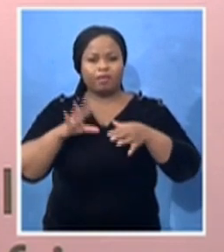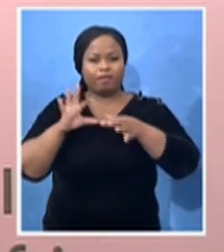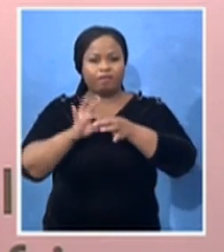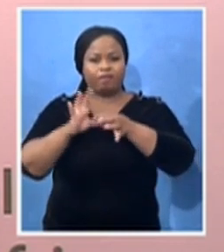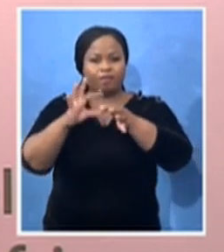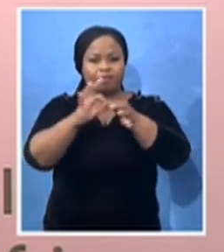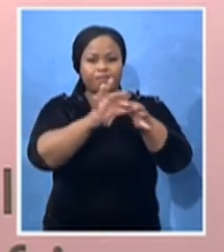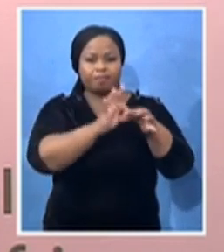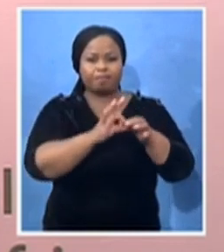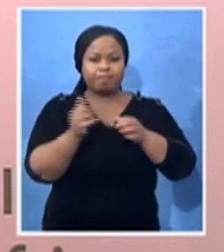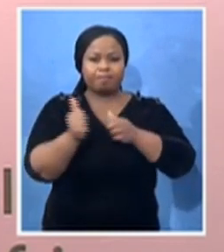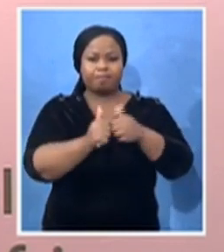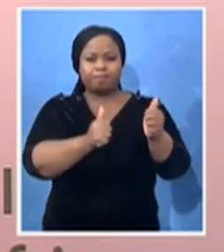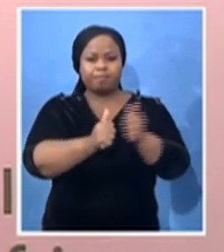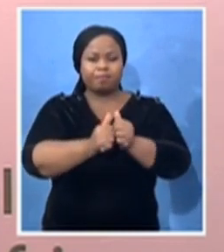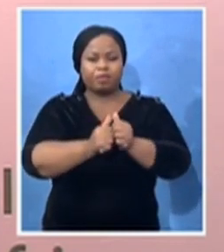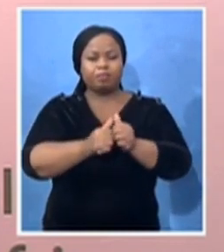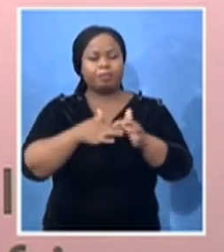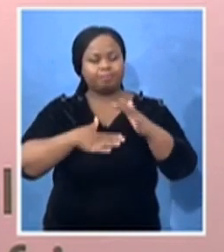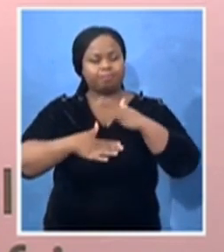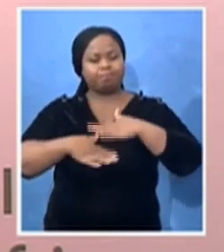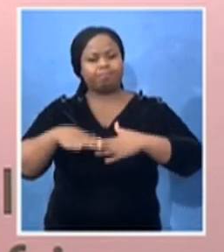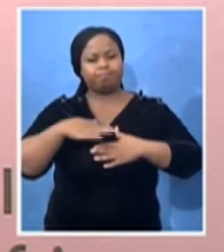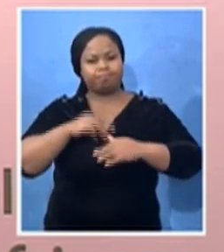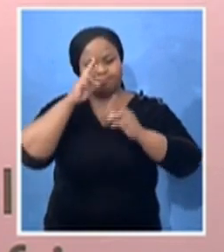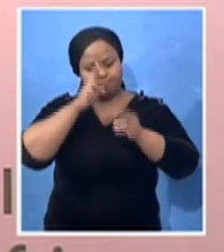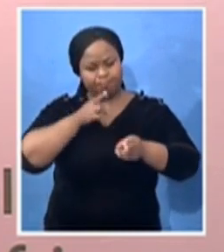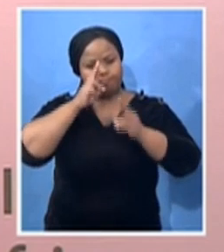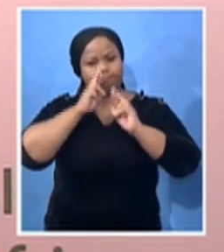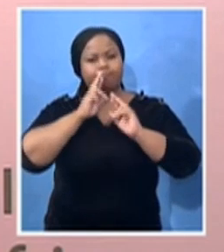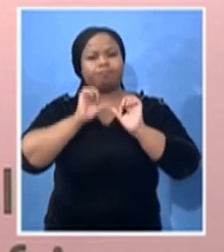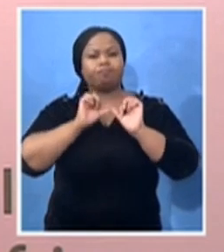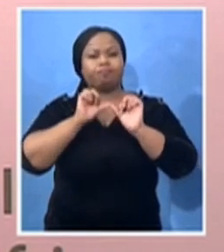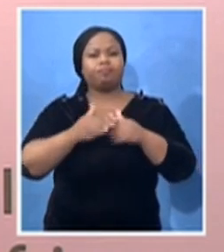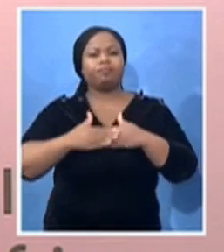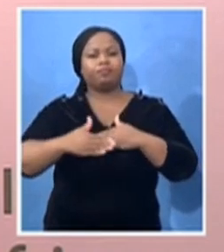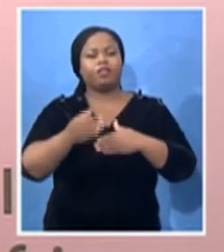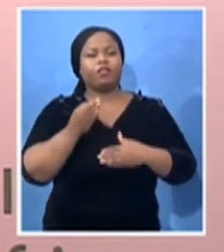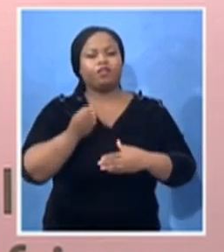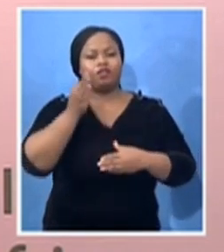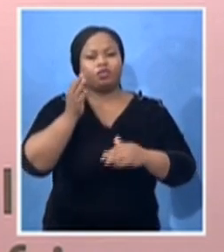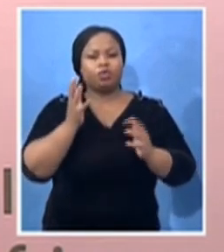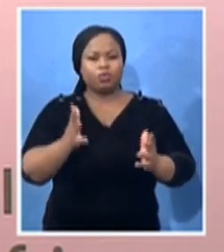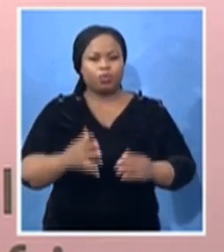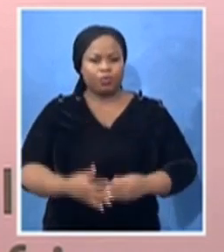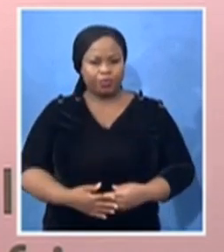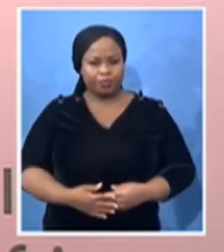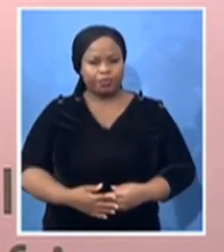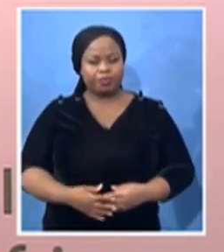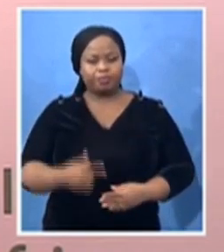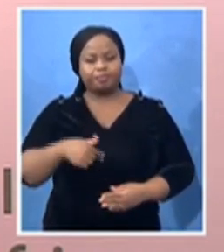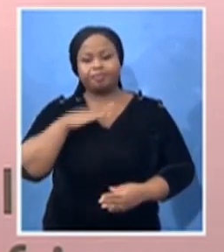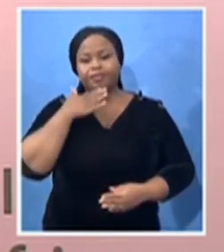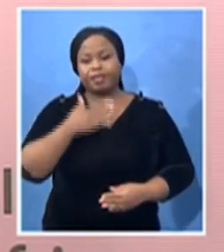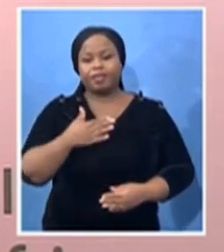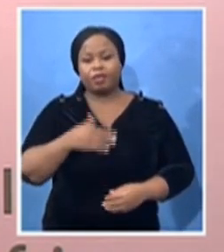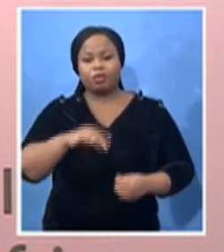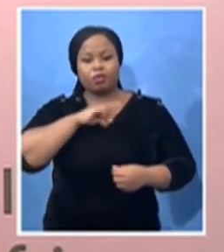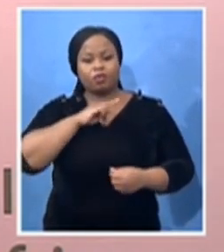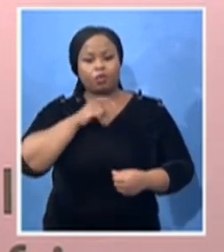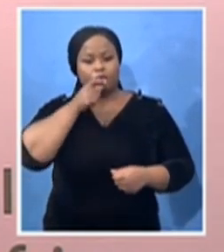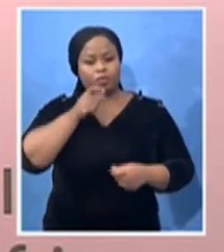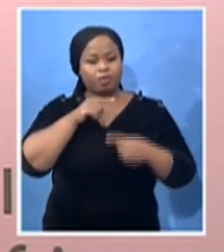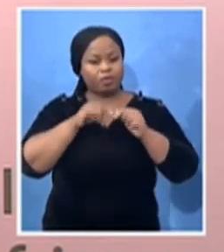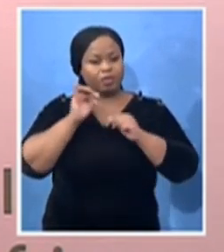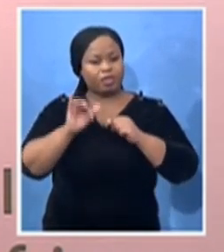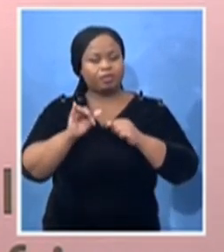way that will define our future. So I want to thank you for raising it, and I do want to say that for all of